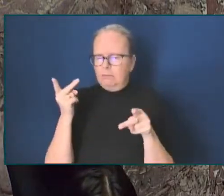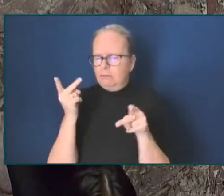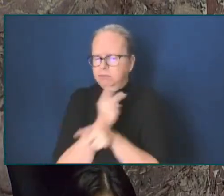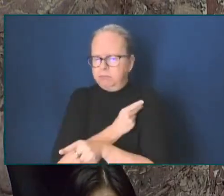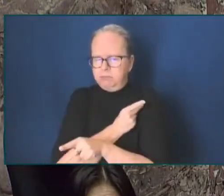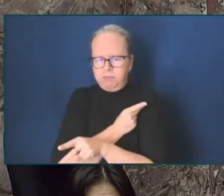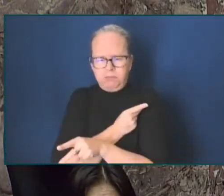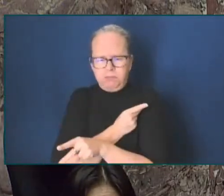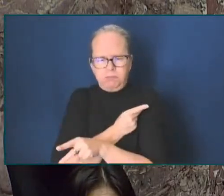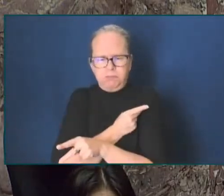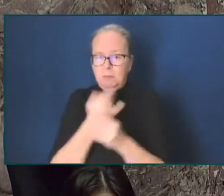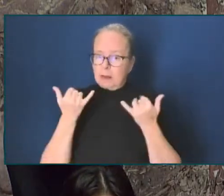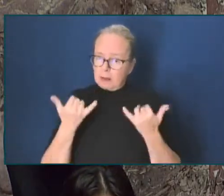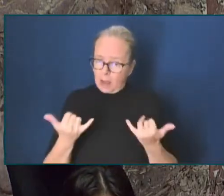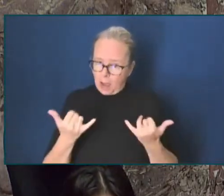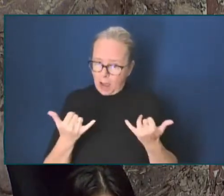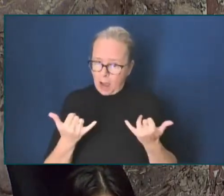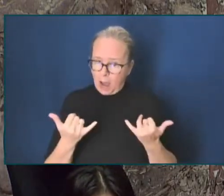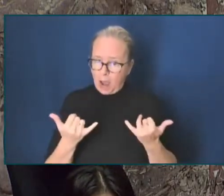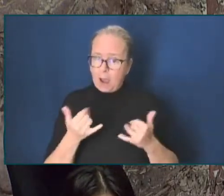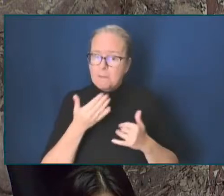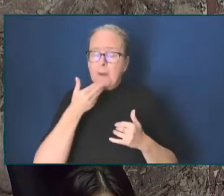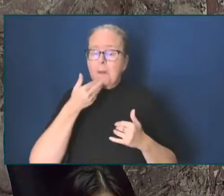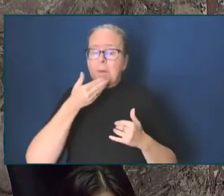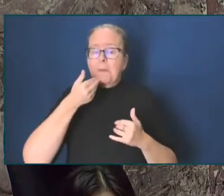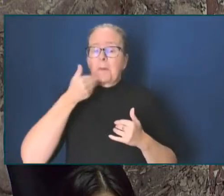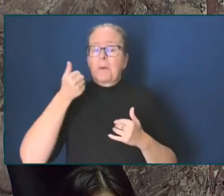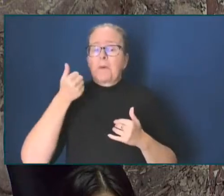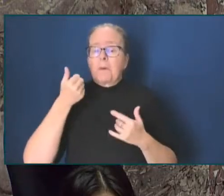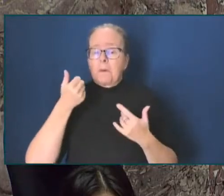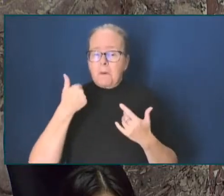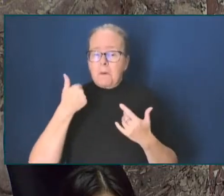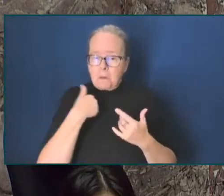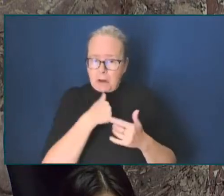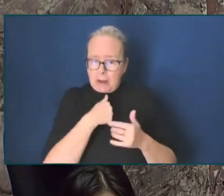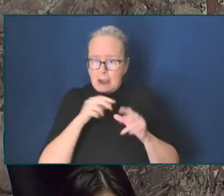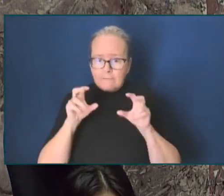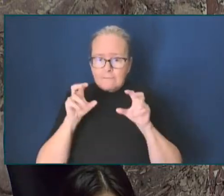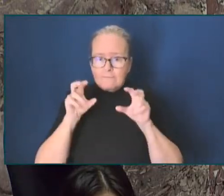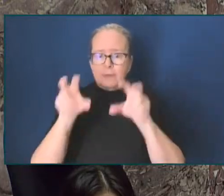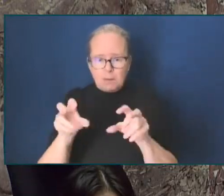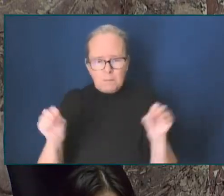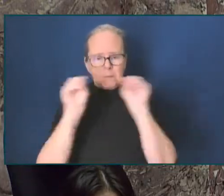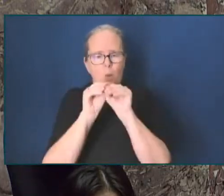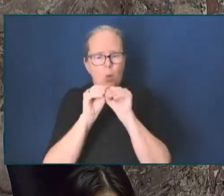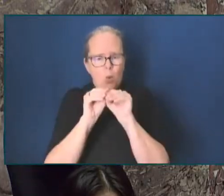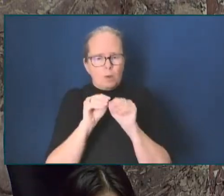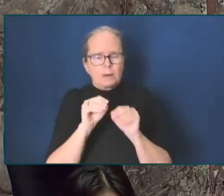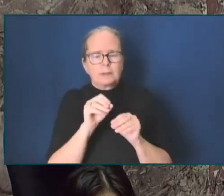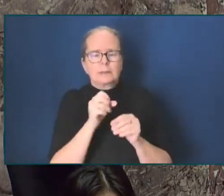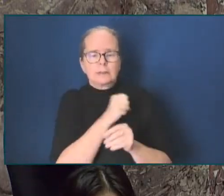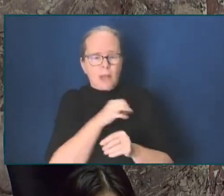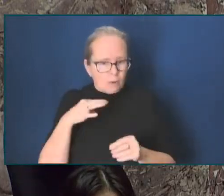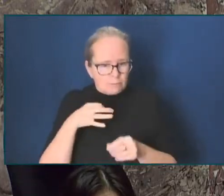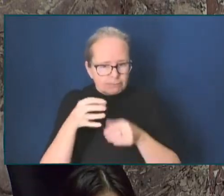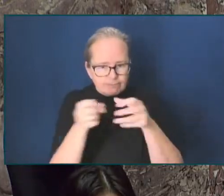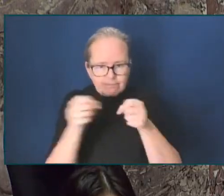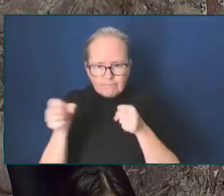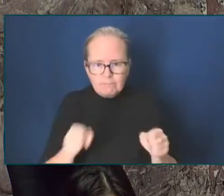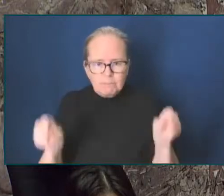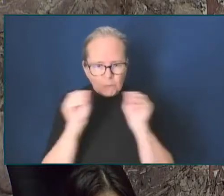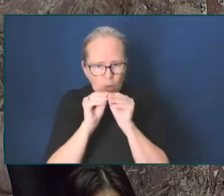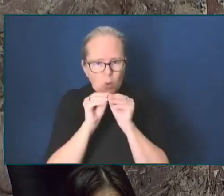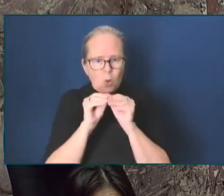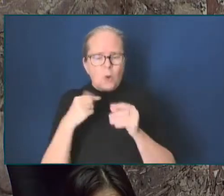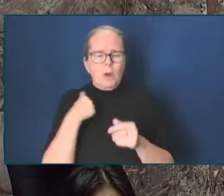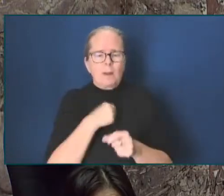in the community, Honourable Speaker. And since the 2020 election, when we promised 7,000 new staff in long-term care for infection control and to support